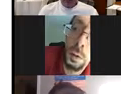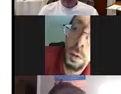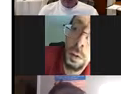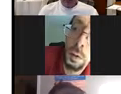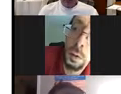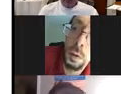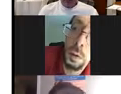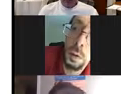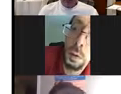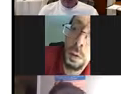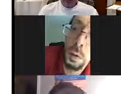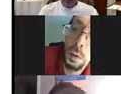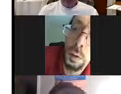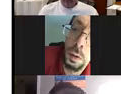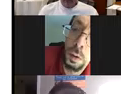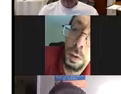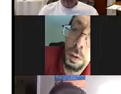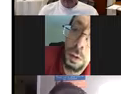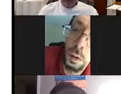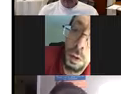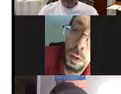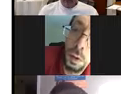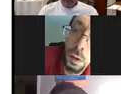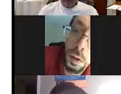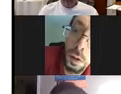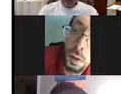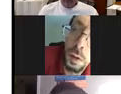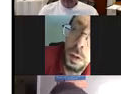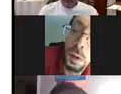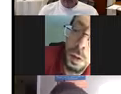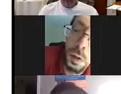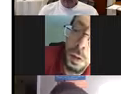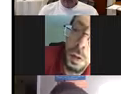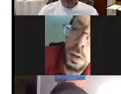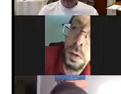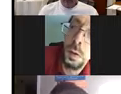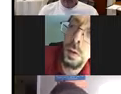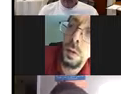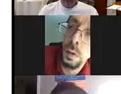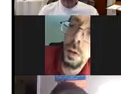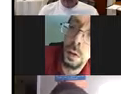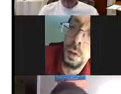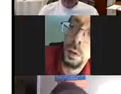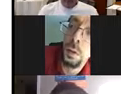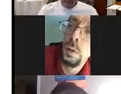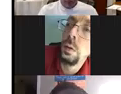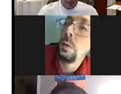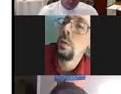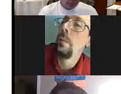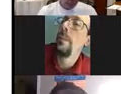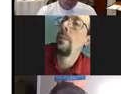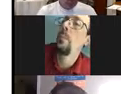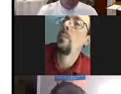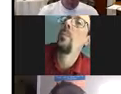to normalize what disability looks like. And that often, that goes with that hierarchy